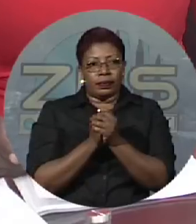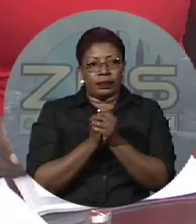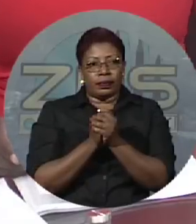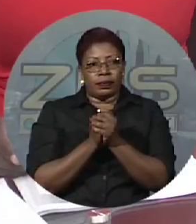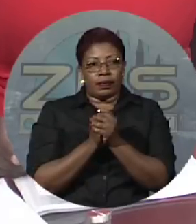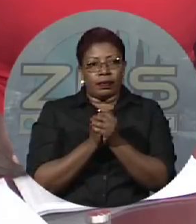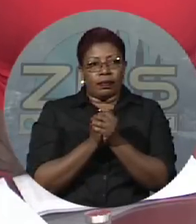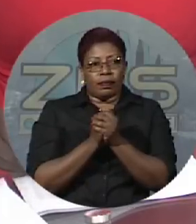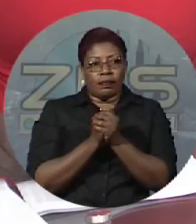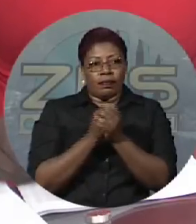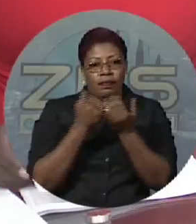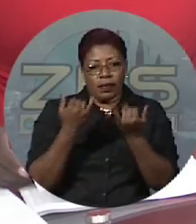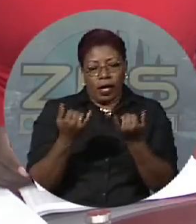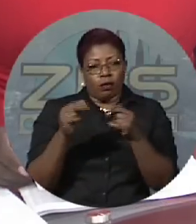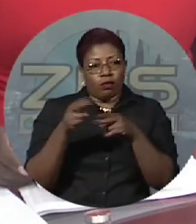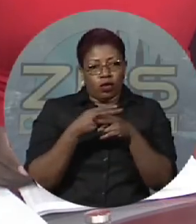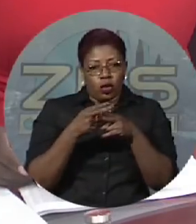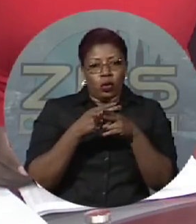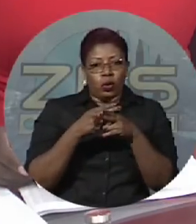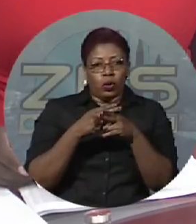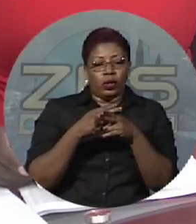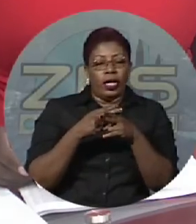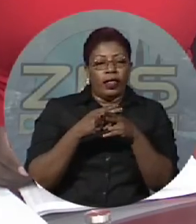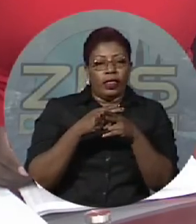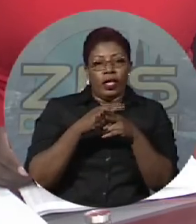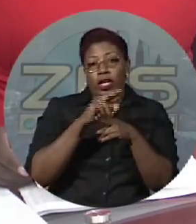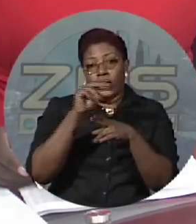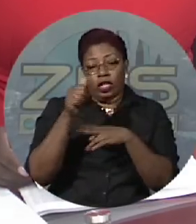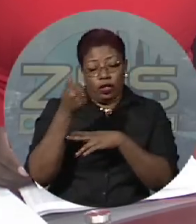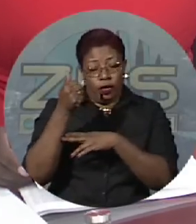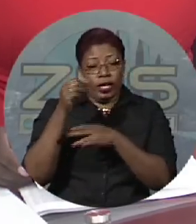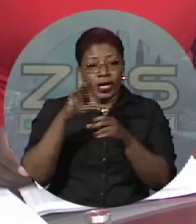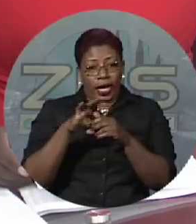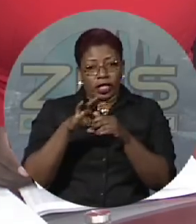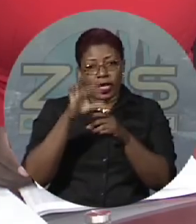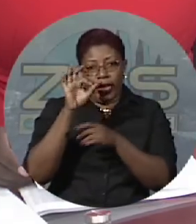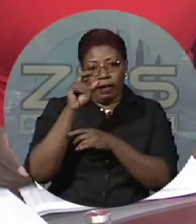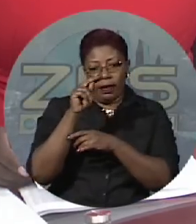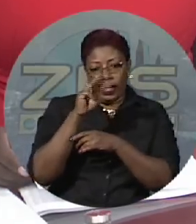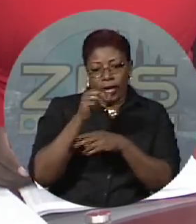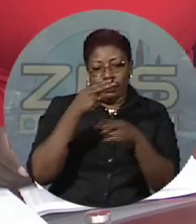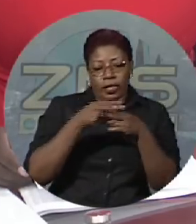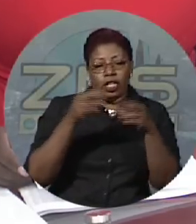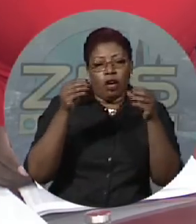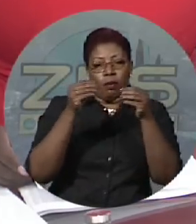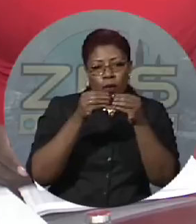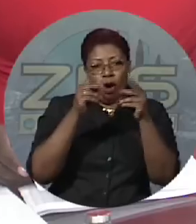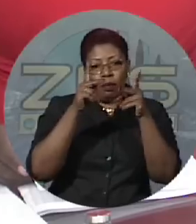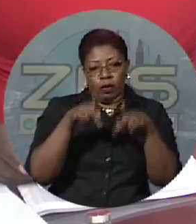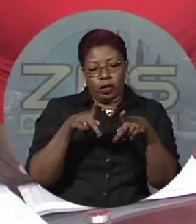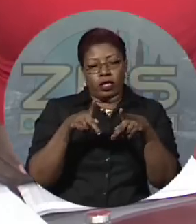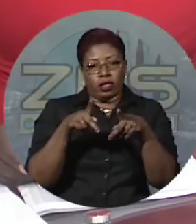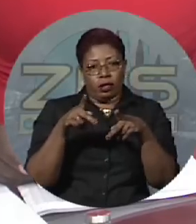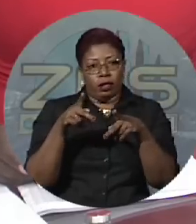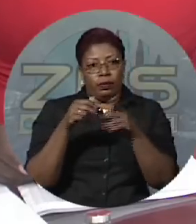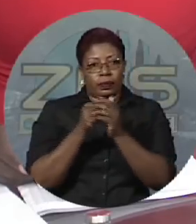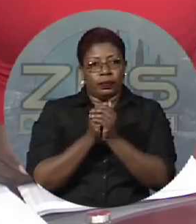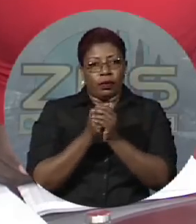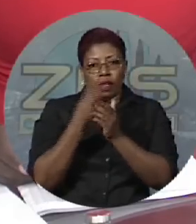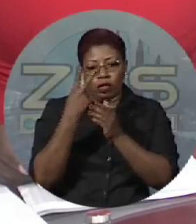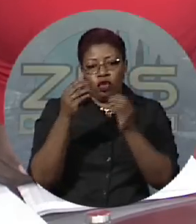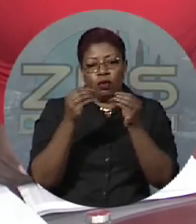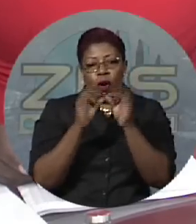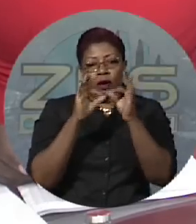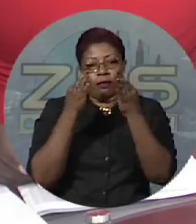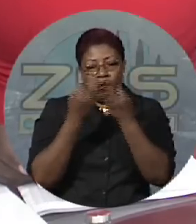Well, with the countdown on to the general election, the Free National Movement has named more candidates to run on its ticket. Last evening, two more Family